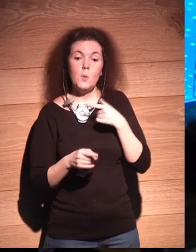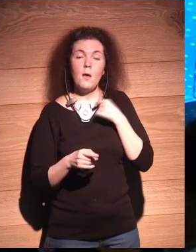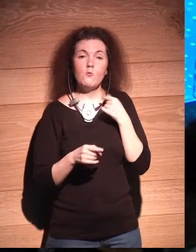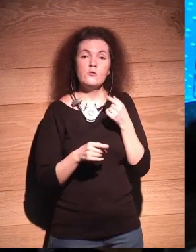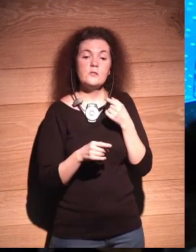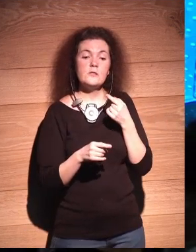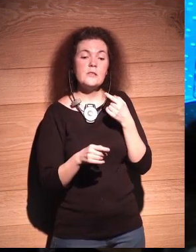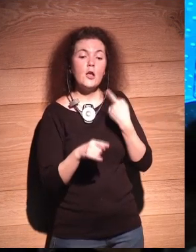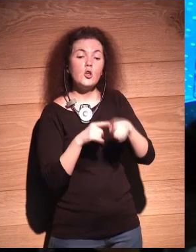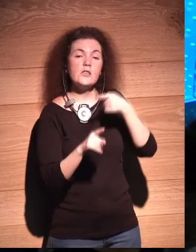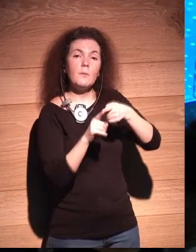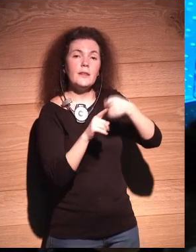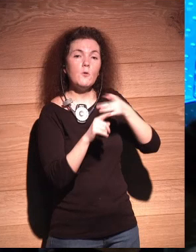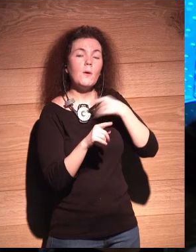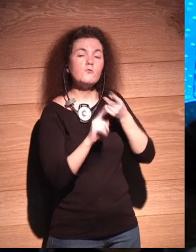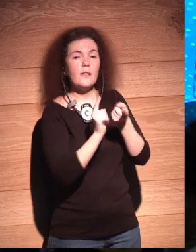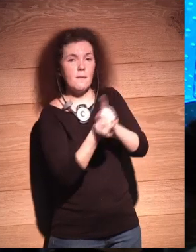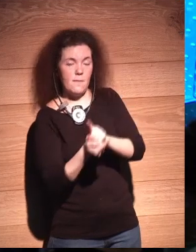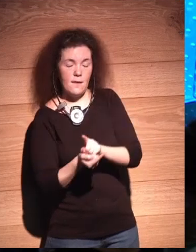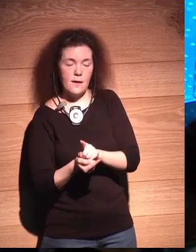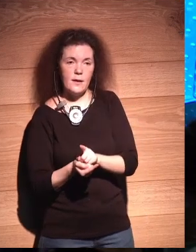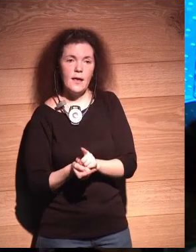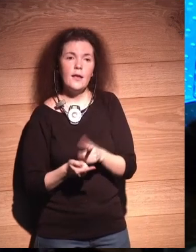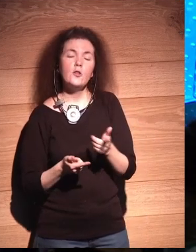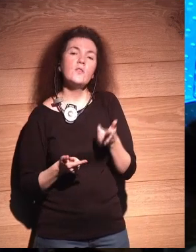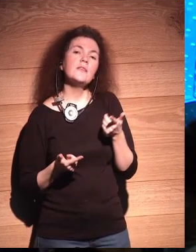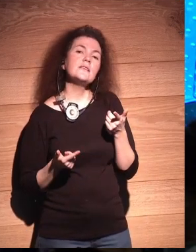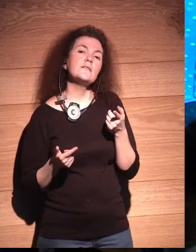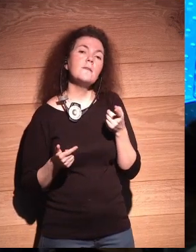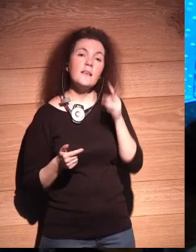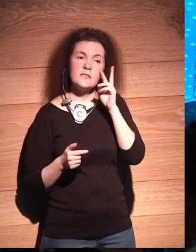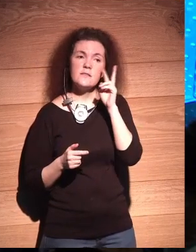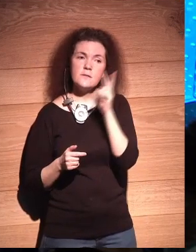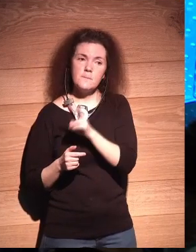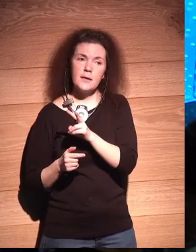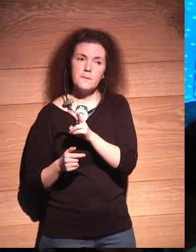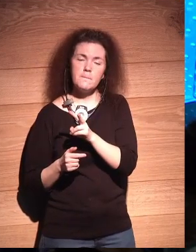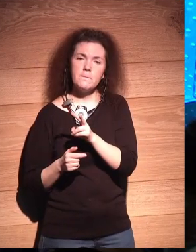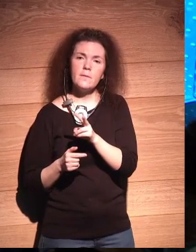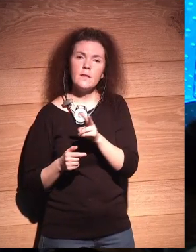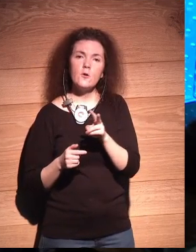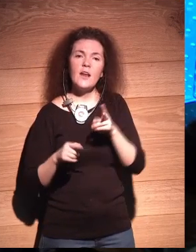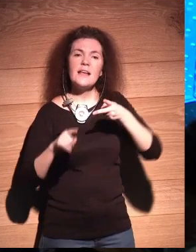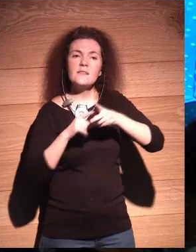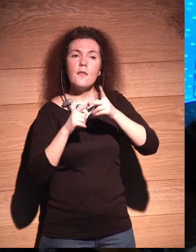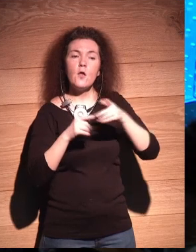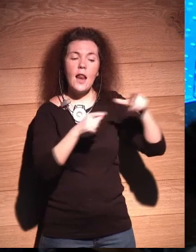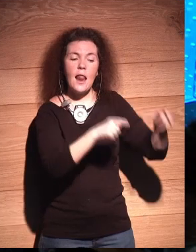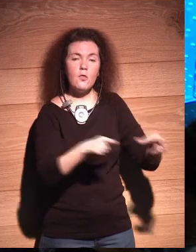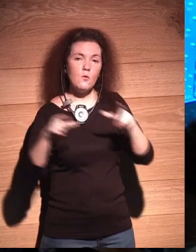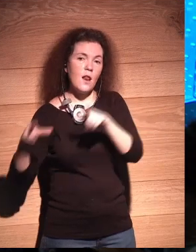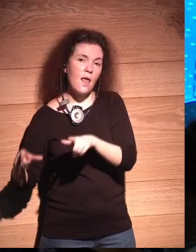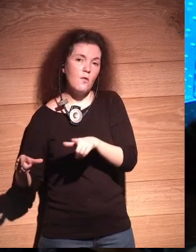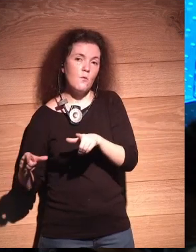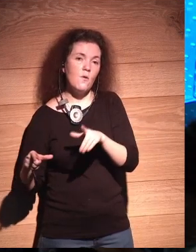carpenter's level. And on each end is a speaker. And it's a duet of he sings and she